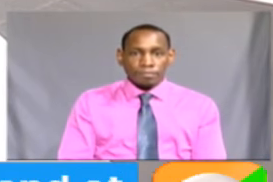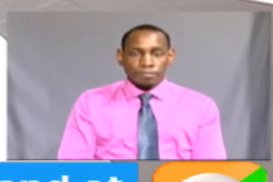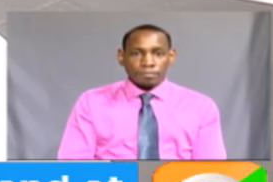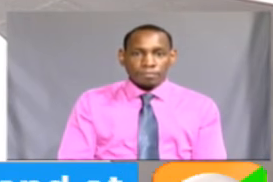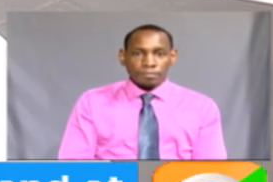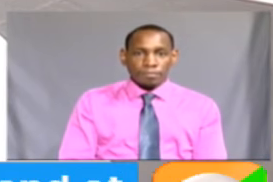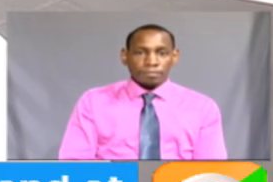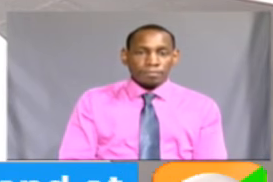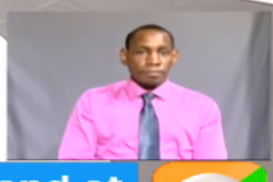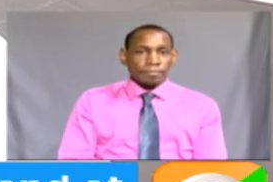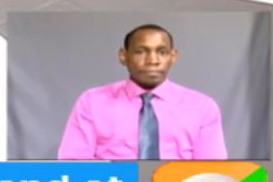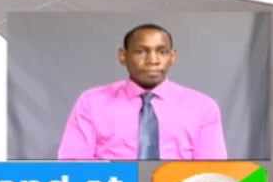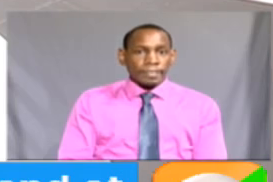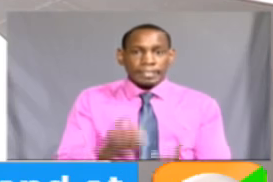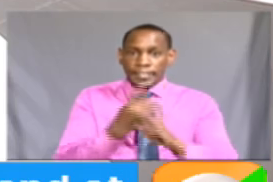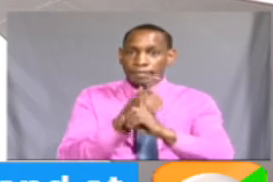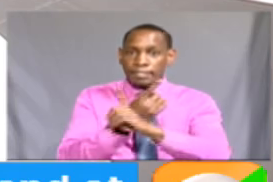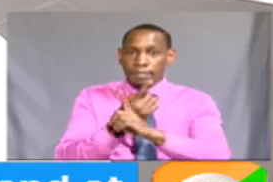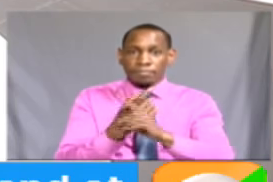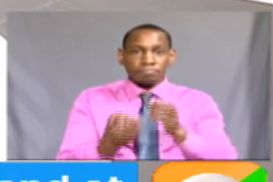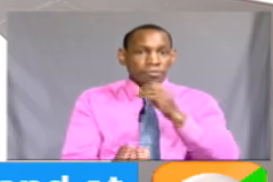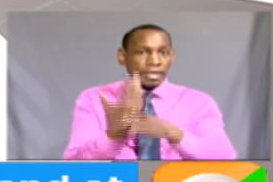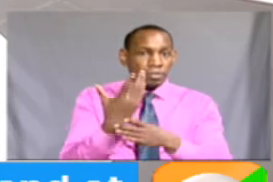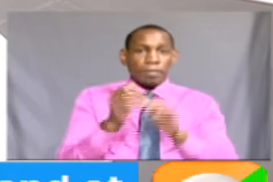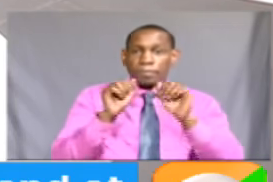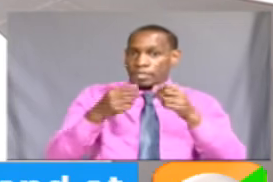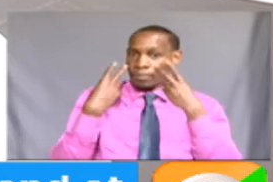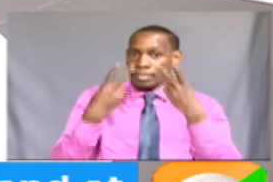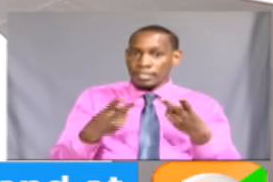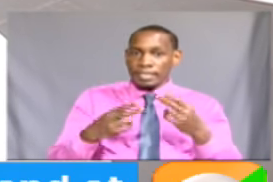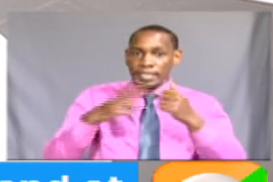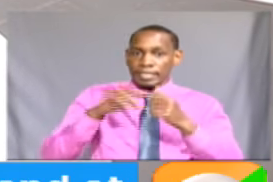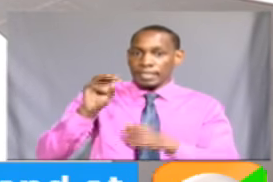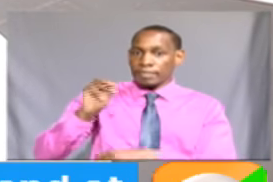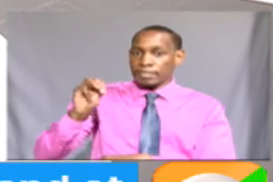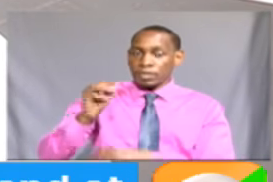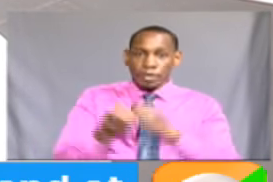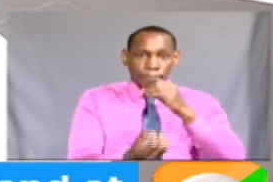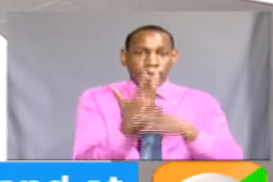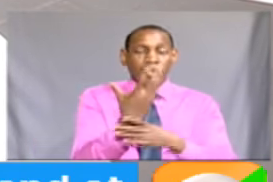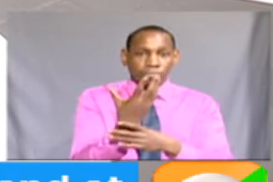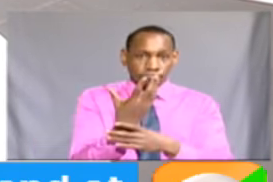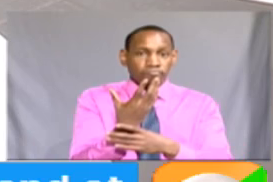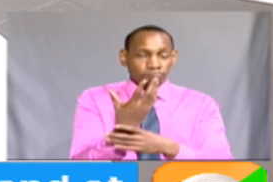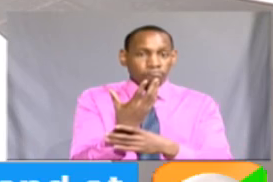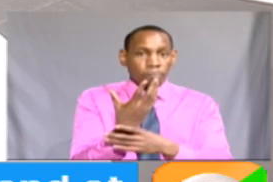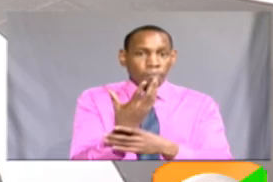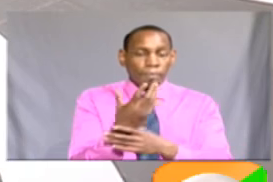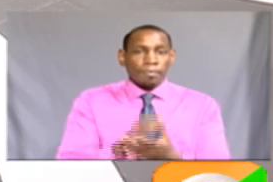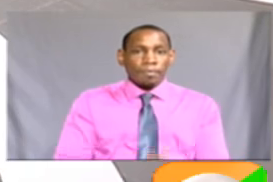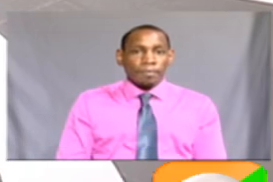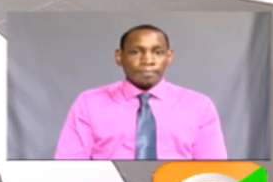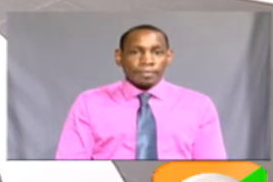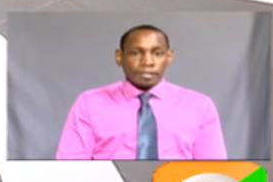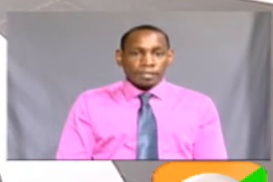things at no to cost. Do, to say about those productions. I mean, because you can see a 70 million shilling production when yeah. you know. Yeah. So